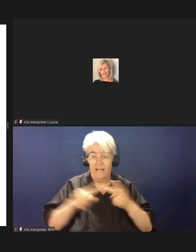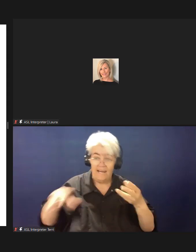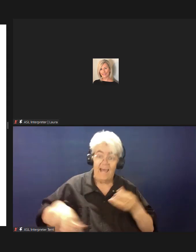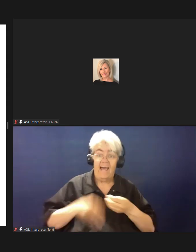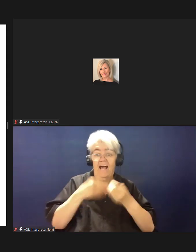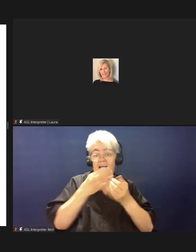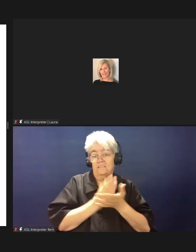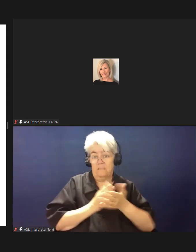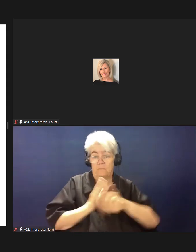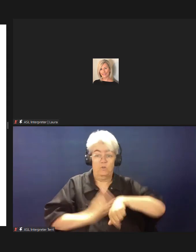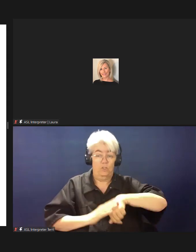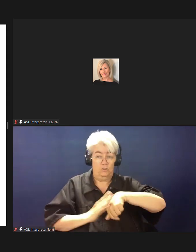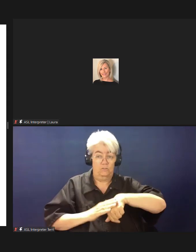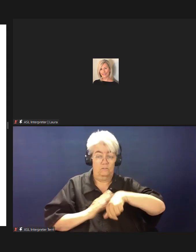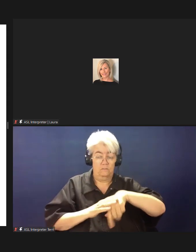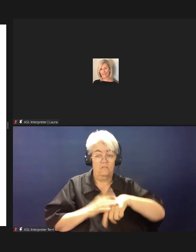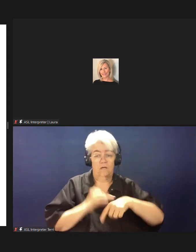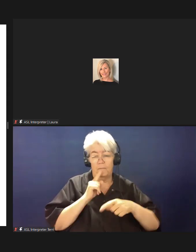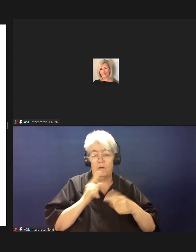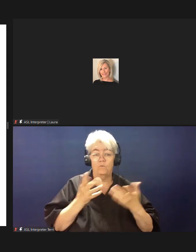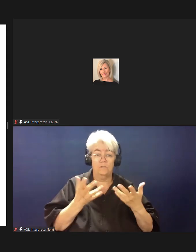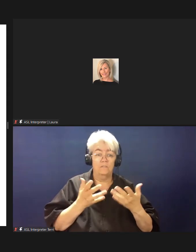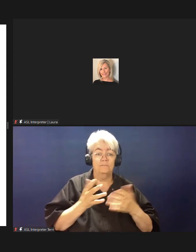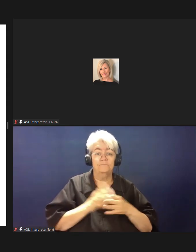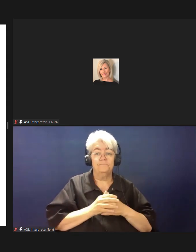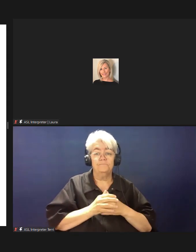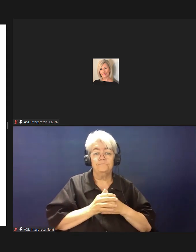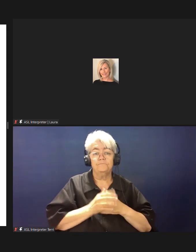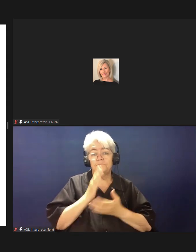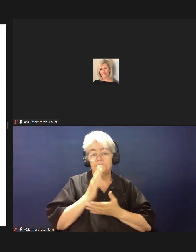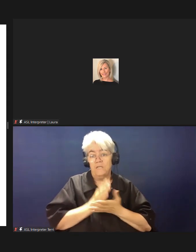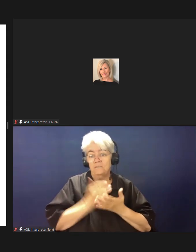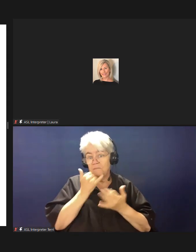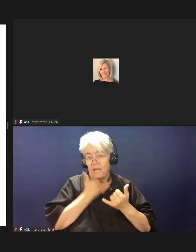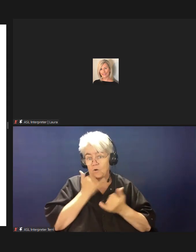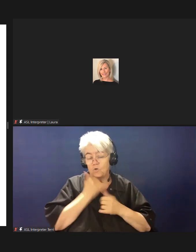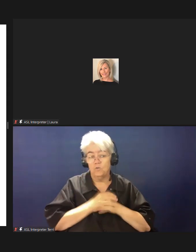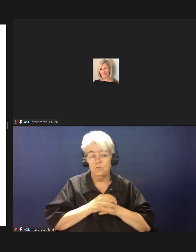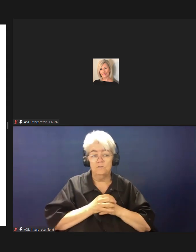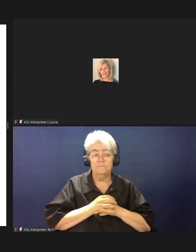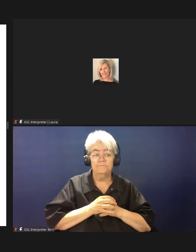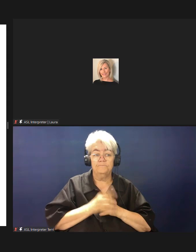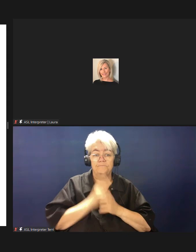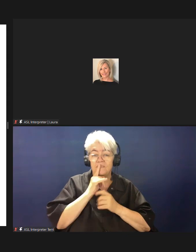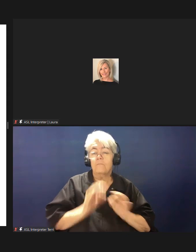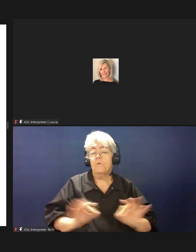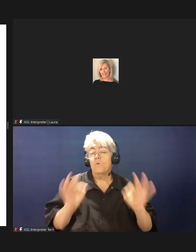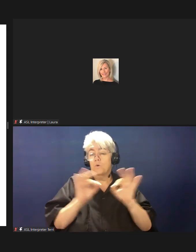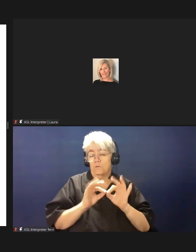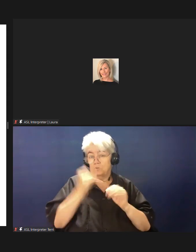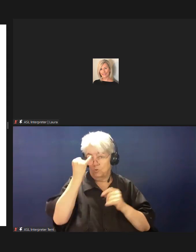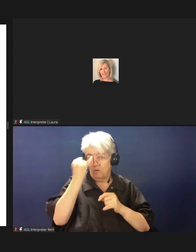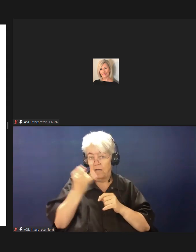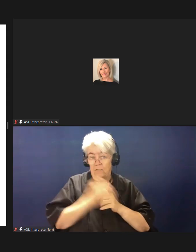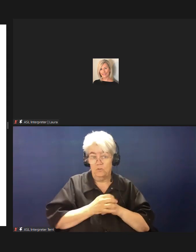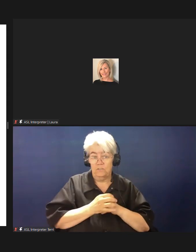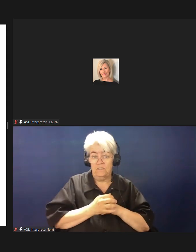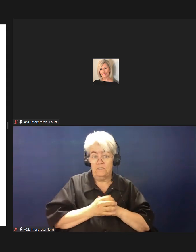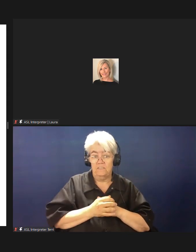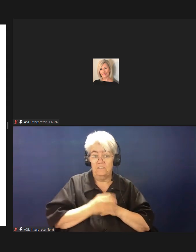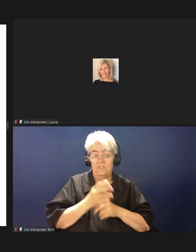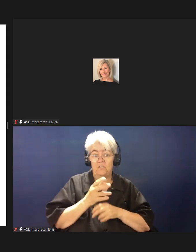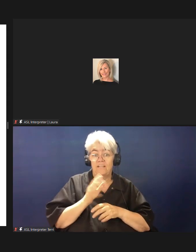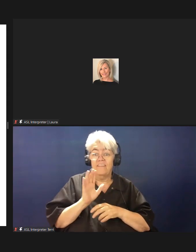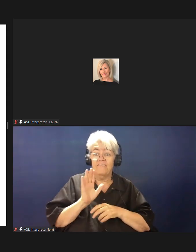a few cautions about some common errors to avoid. So a very important strategy is to keep those